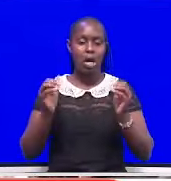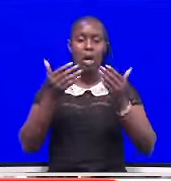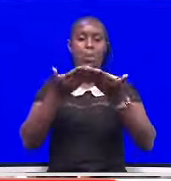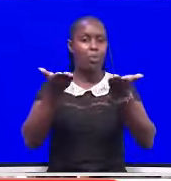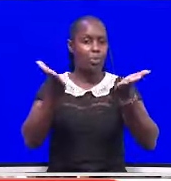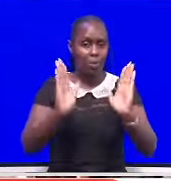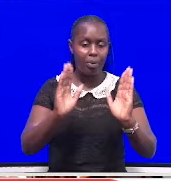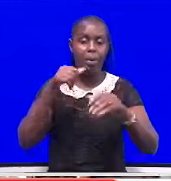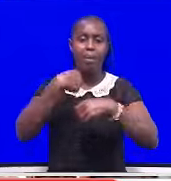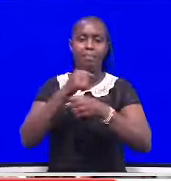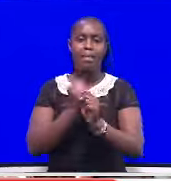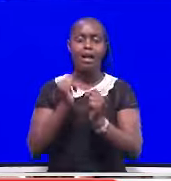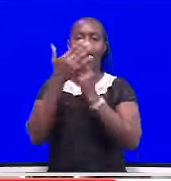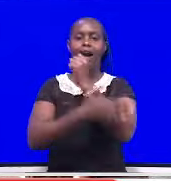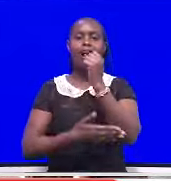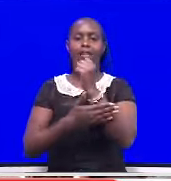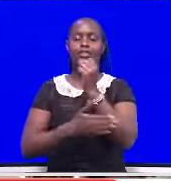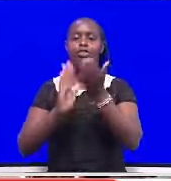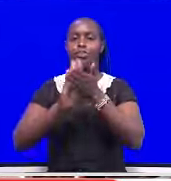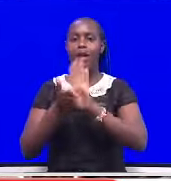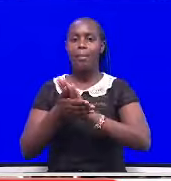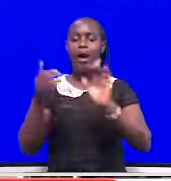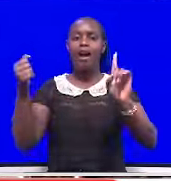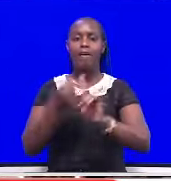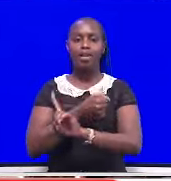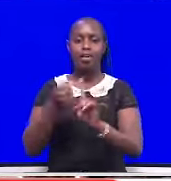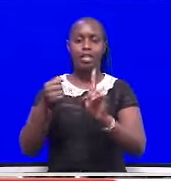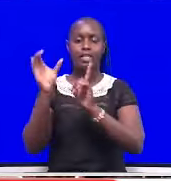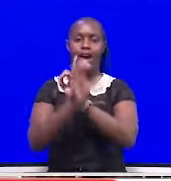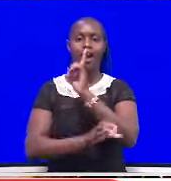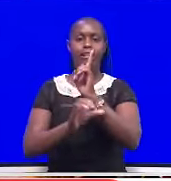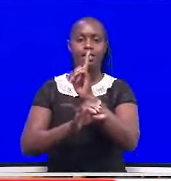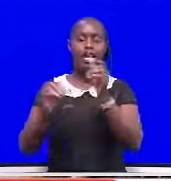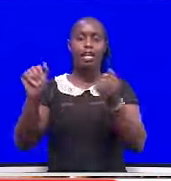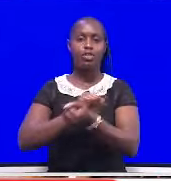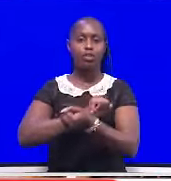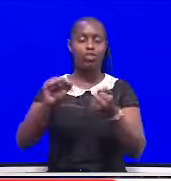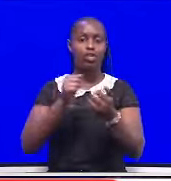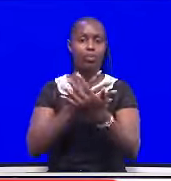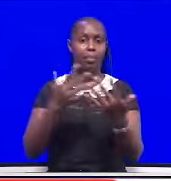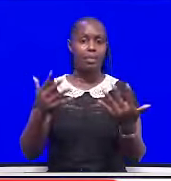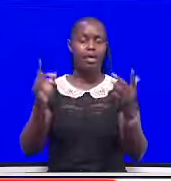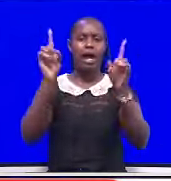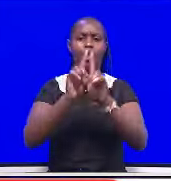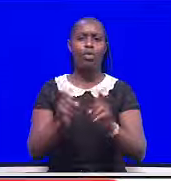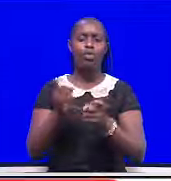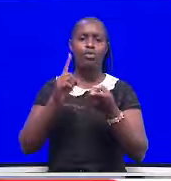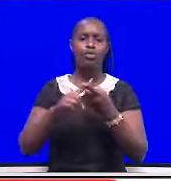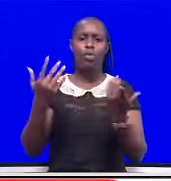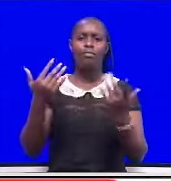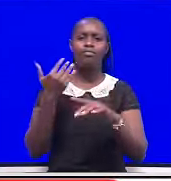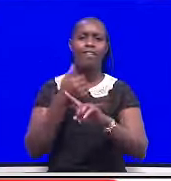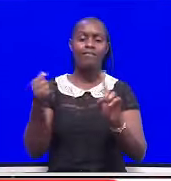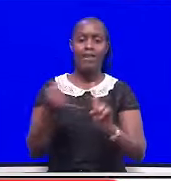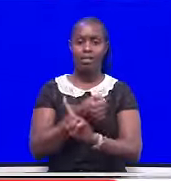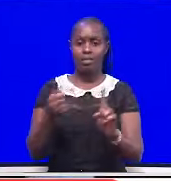wafanye inchi yetu iwe ni inchi ya kupigana, ya kuharibu mali na ya fujo. Last week, during a press